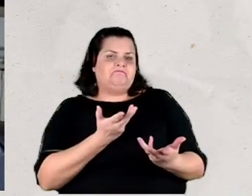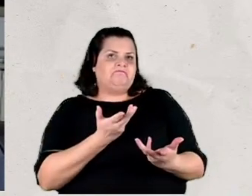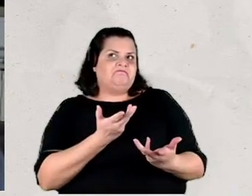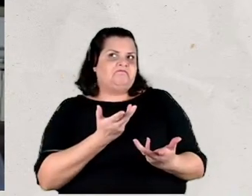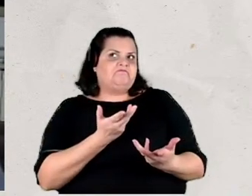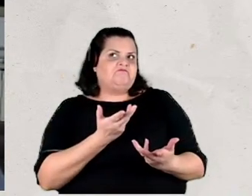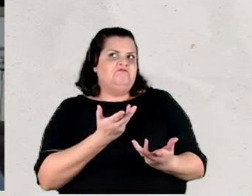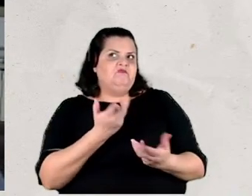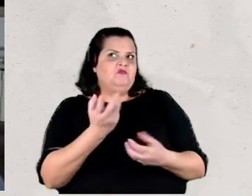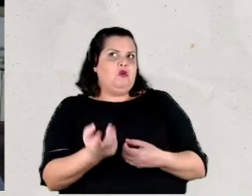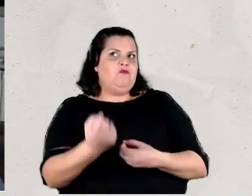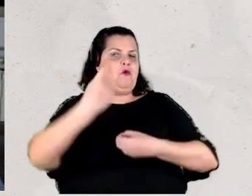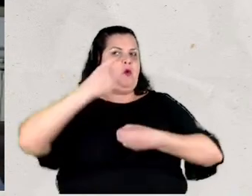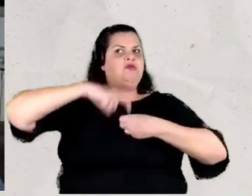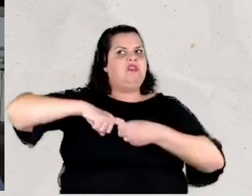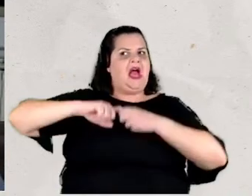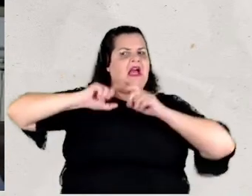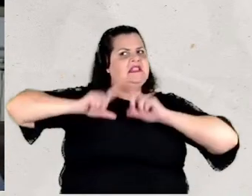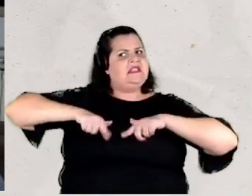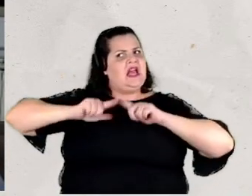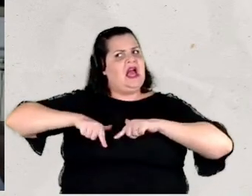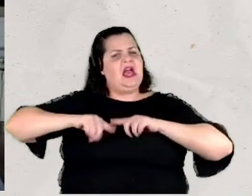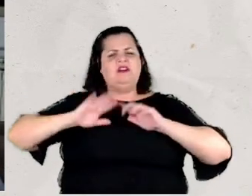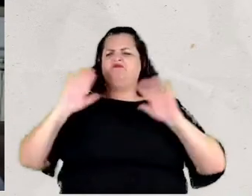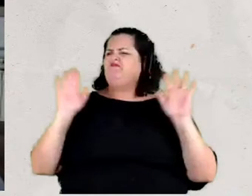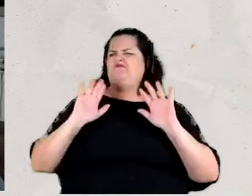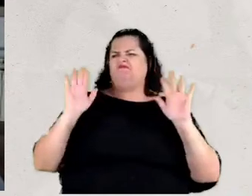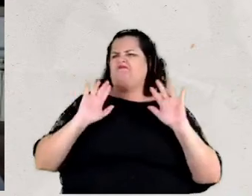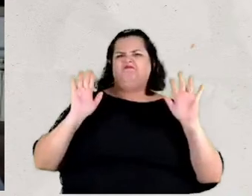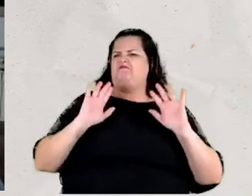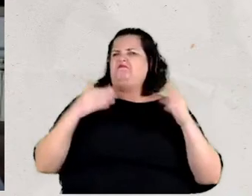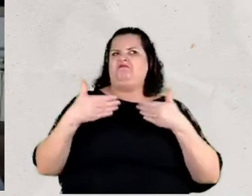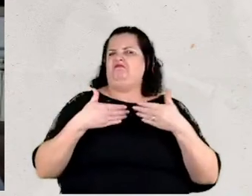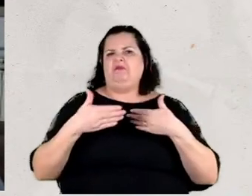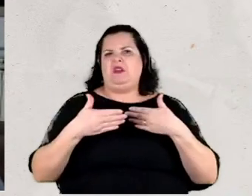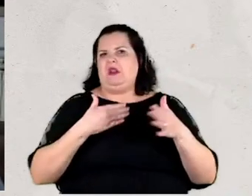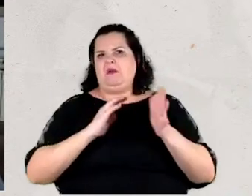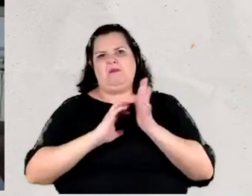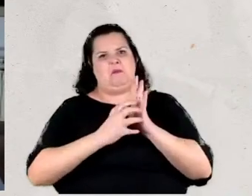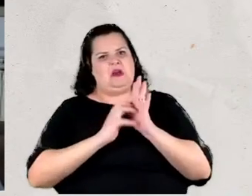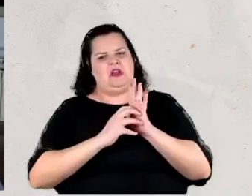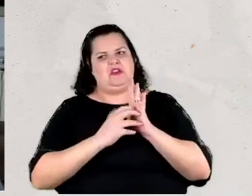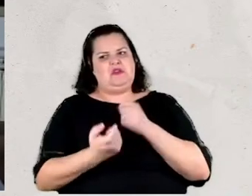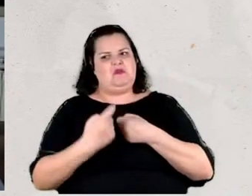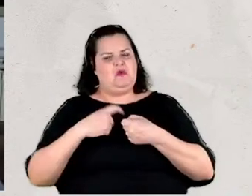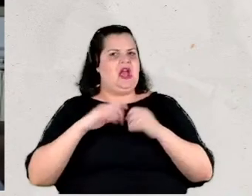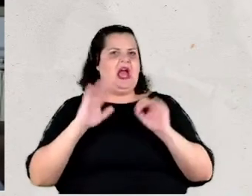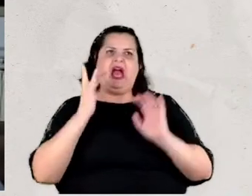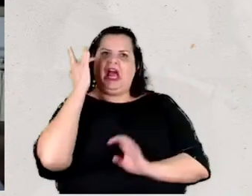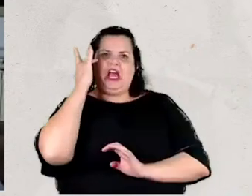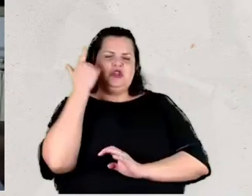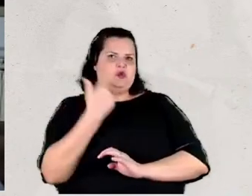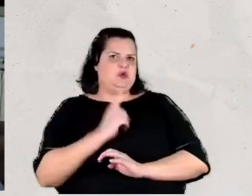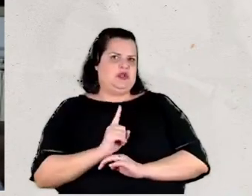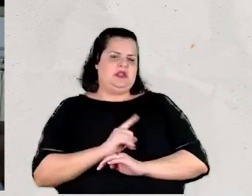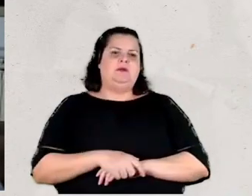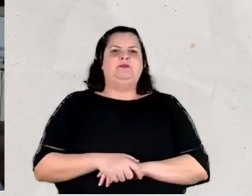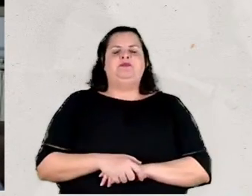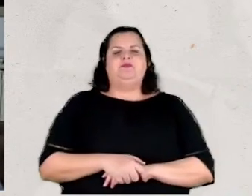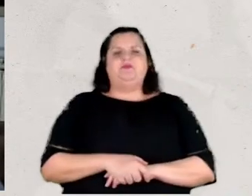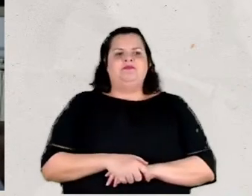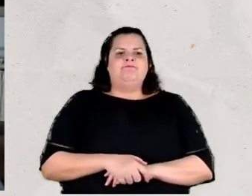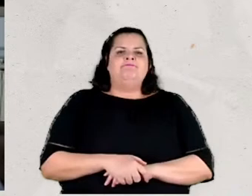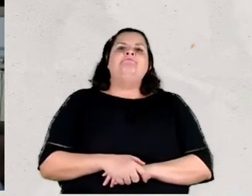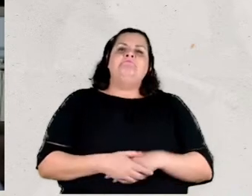which party is in power in Israel. Okay, thank you. E outra pergunta também